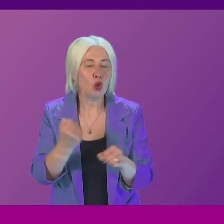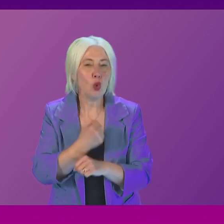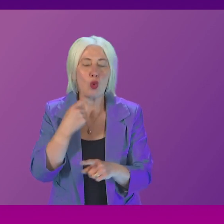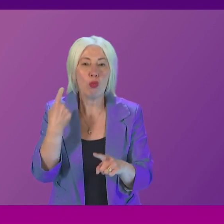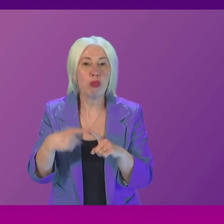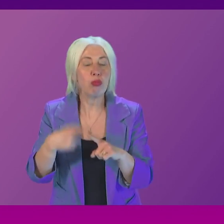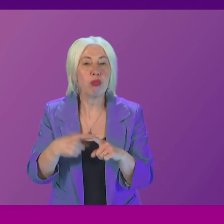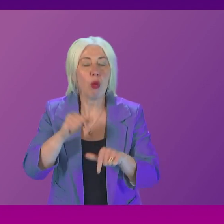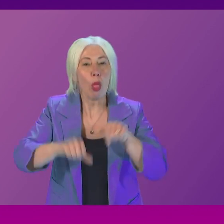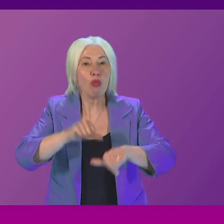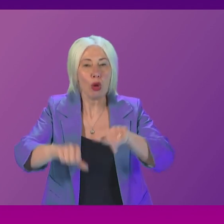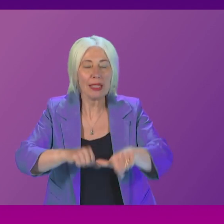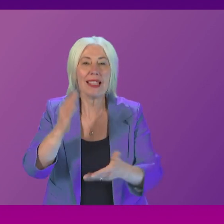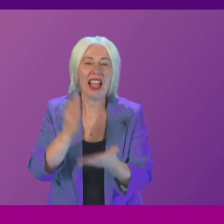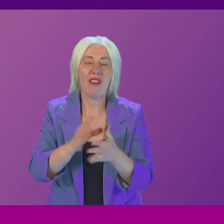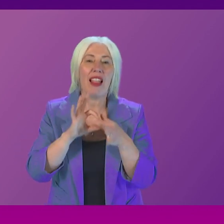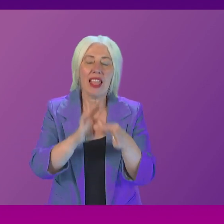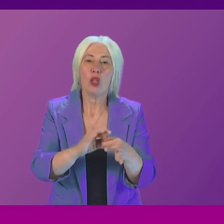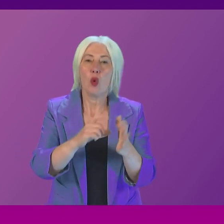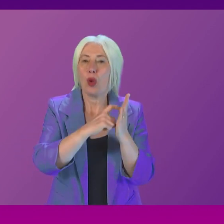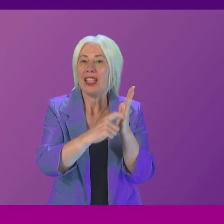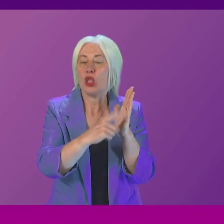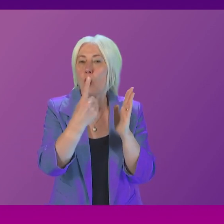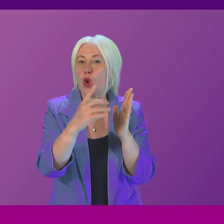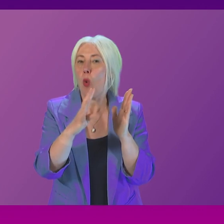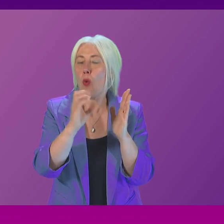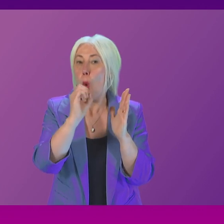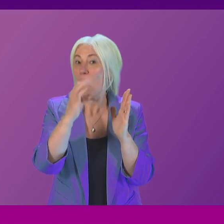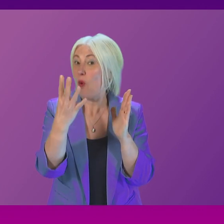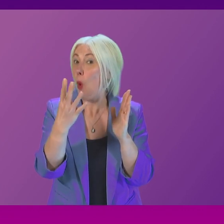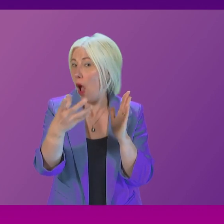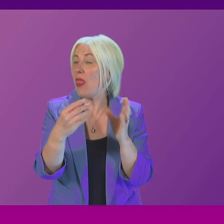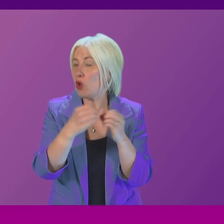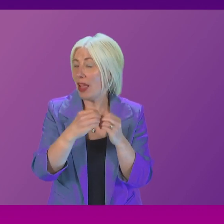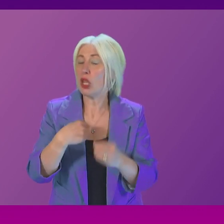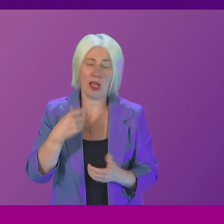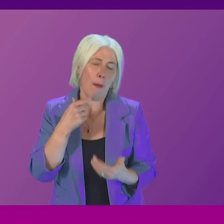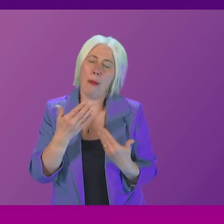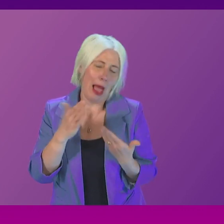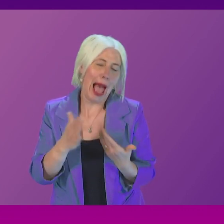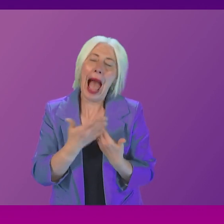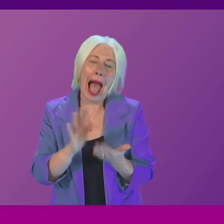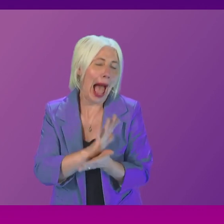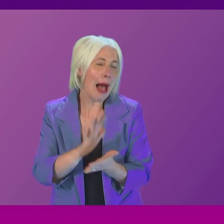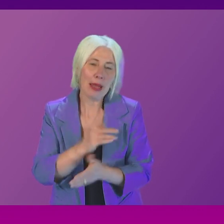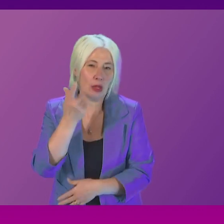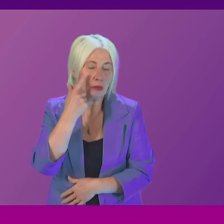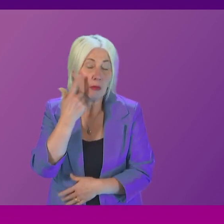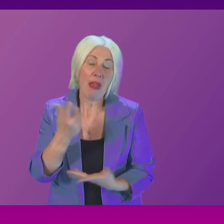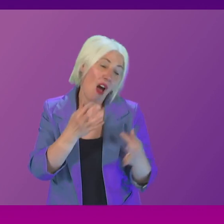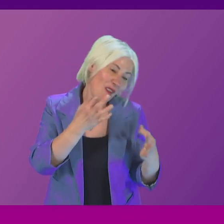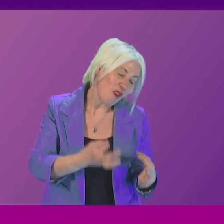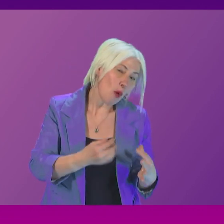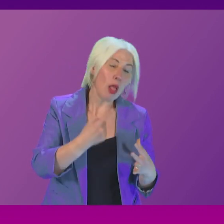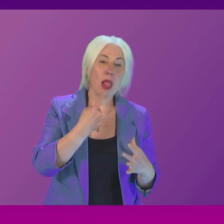up that process, particularly in relation to Section 104s that you have mentioned, I'm more than happy to take a look, whether that's a formal protocol